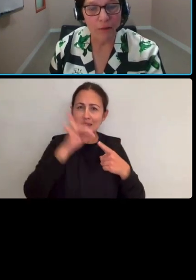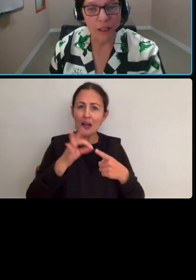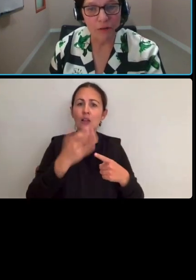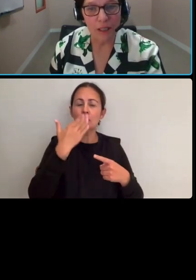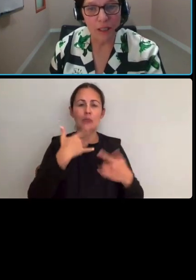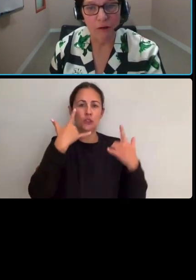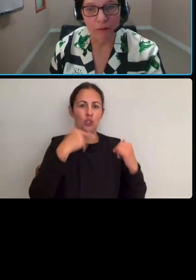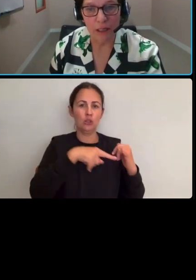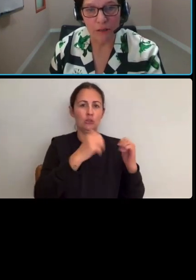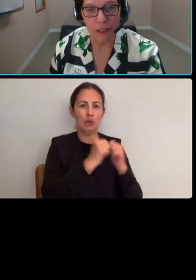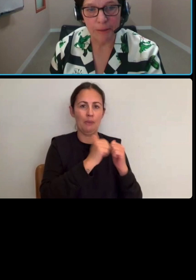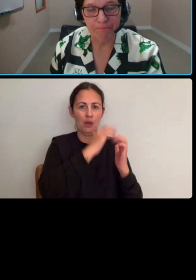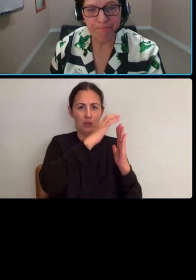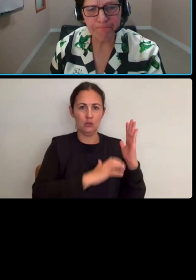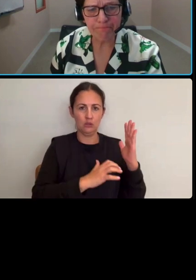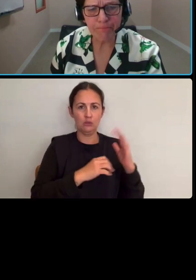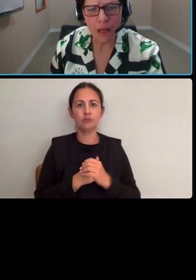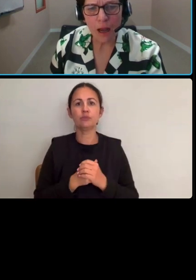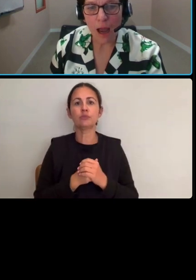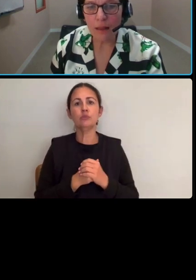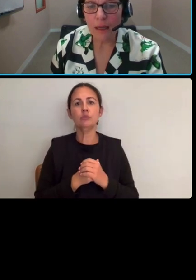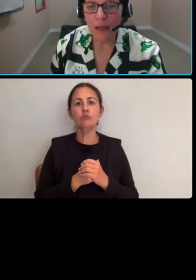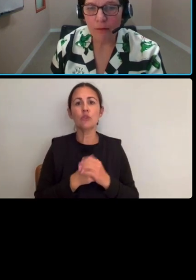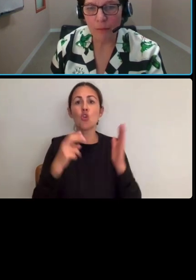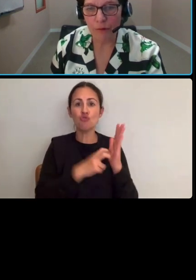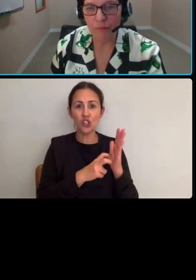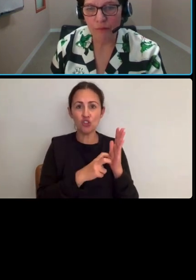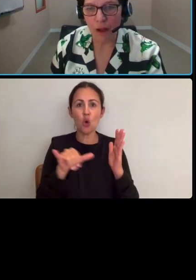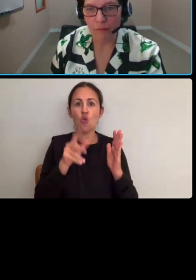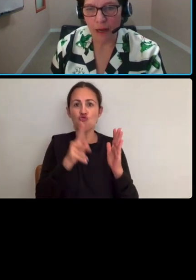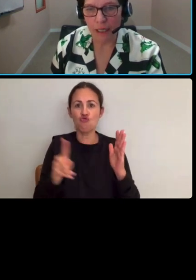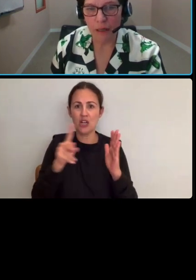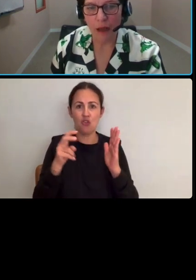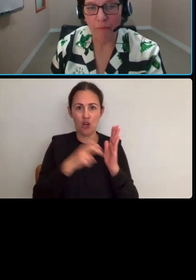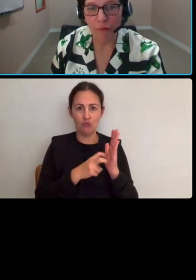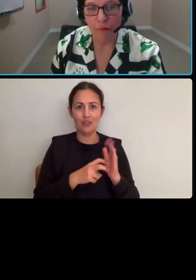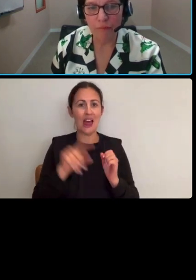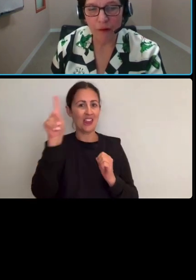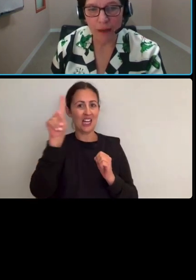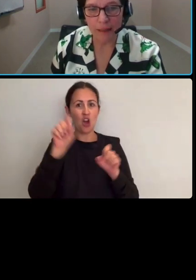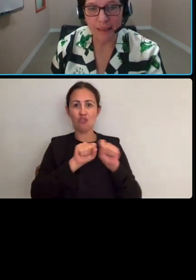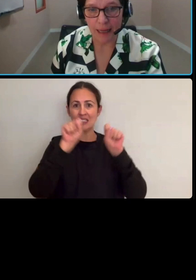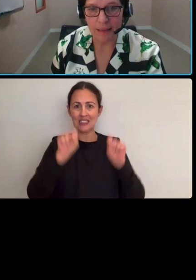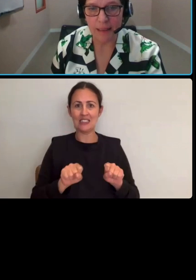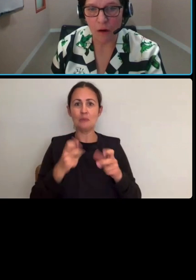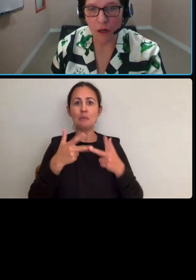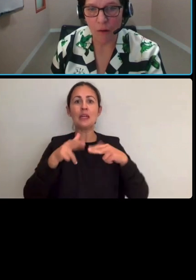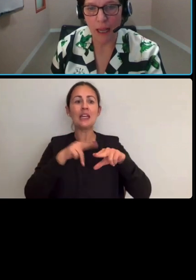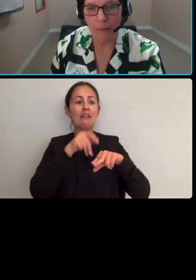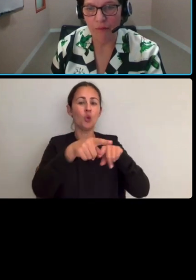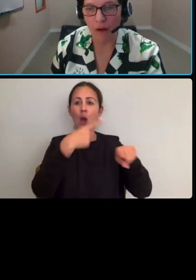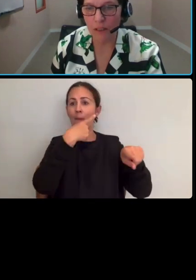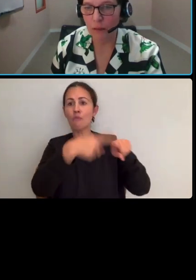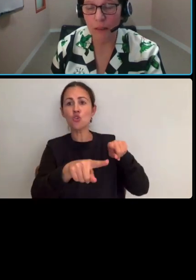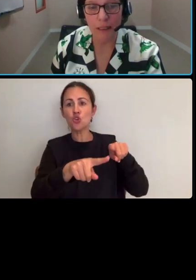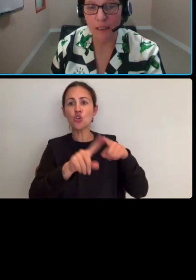Universal provider registration and re-registration. Under the current approved provider arrangement, approved provider status is